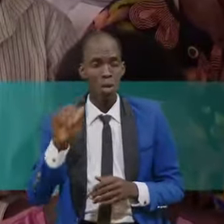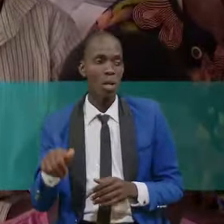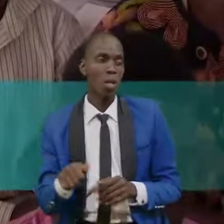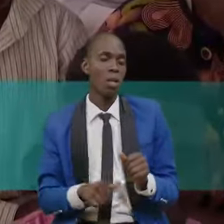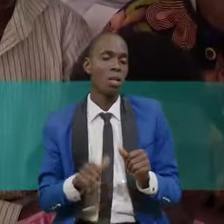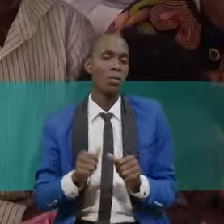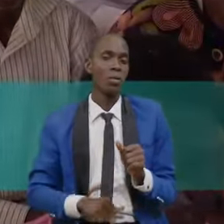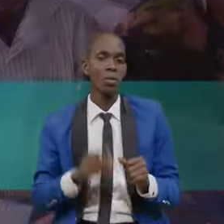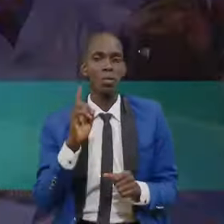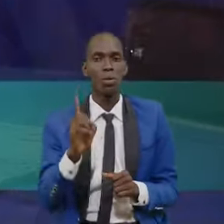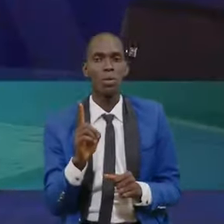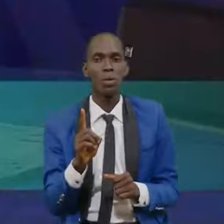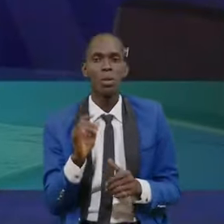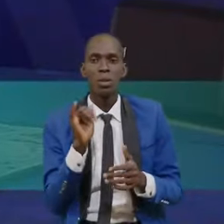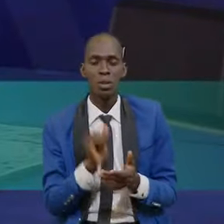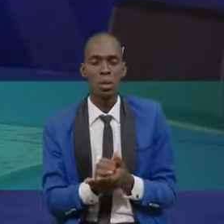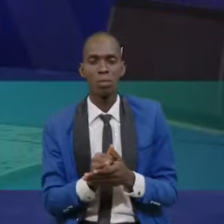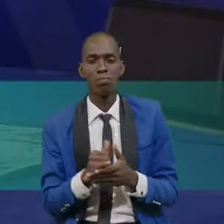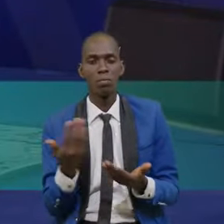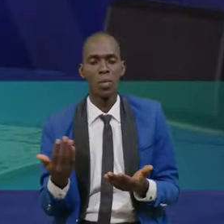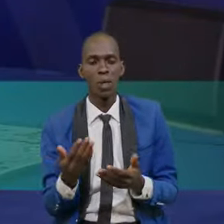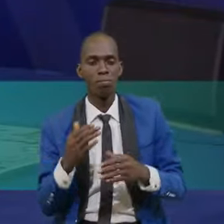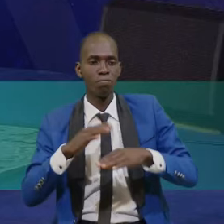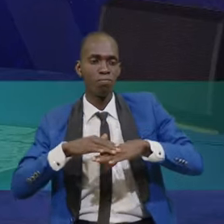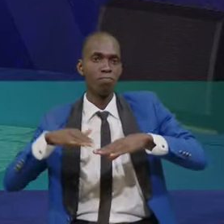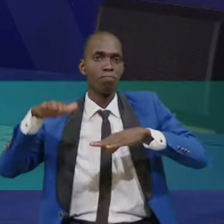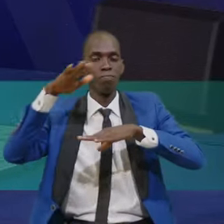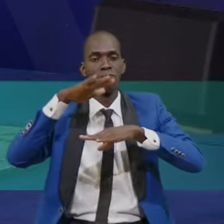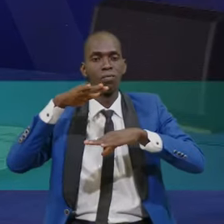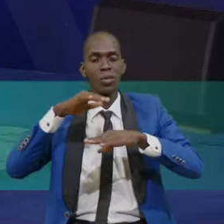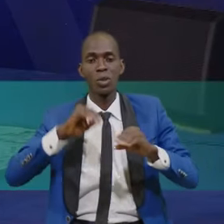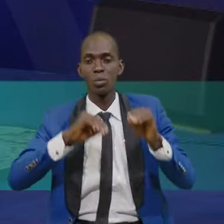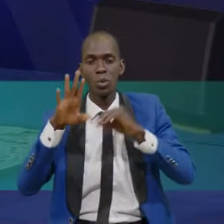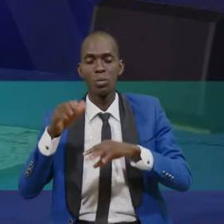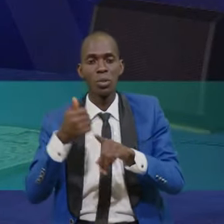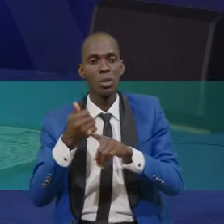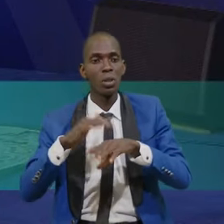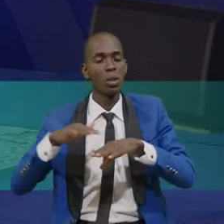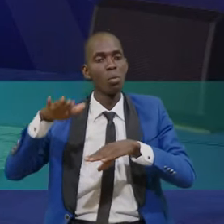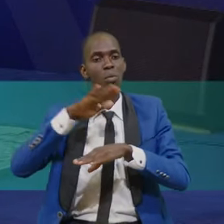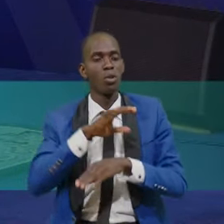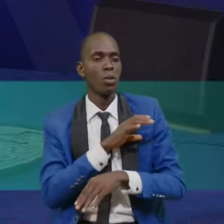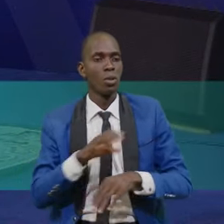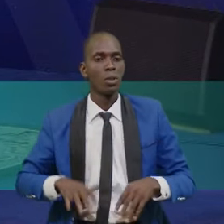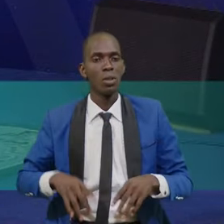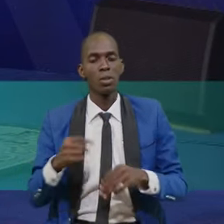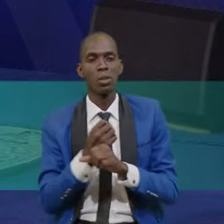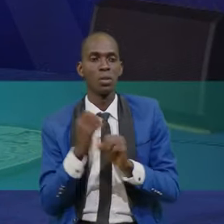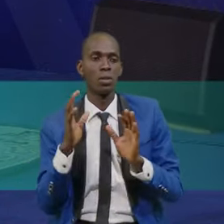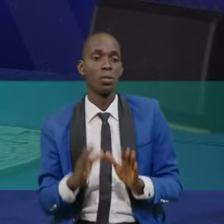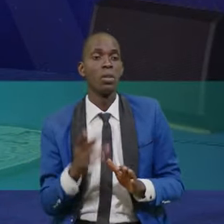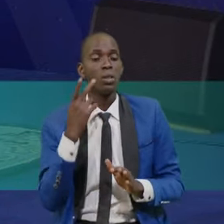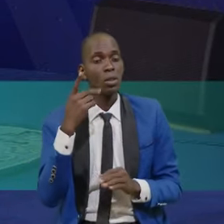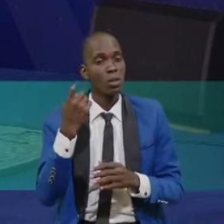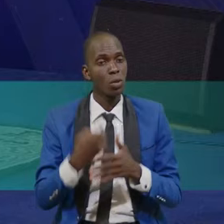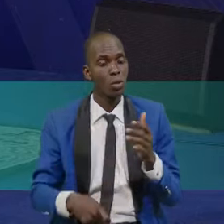that exalts himself above Christ the Savior, look at the price the Savior paid. And look